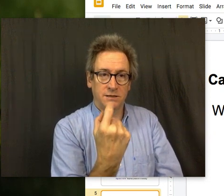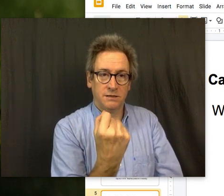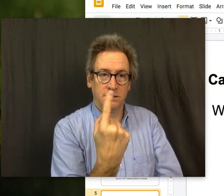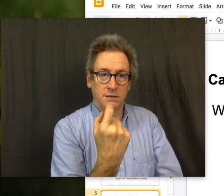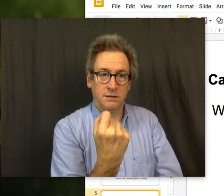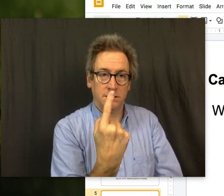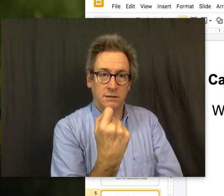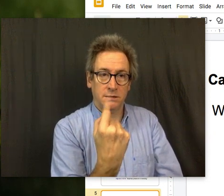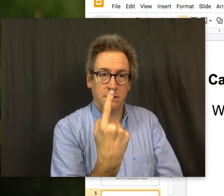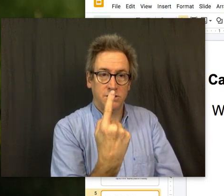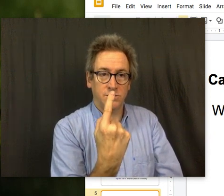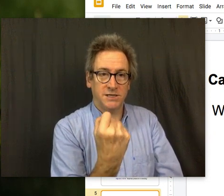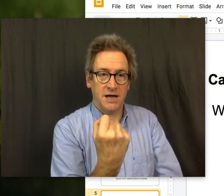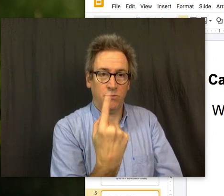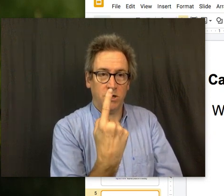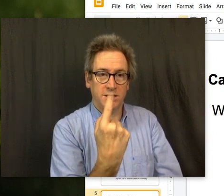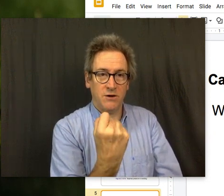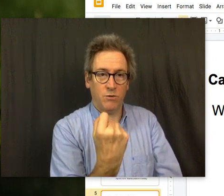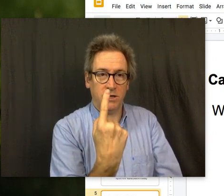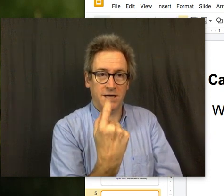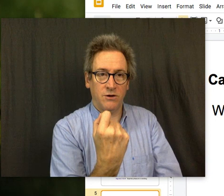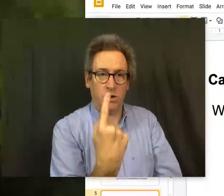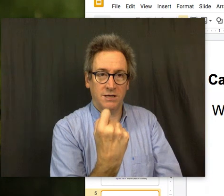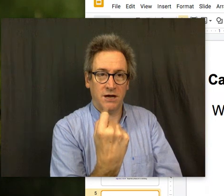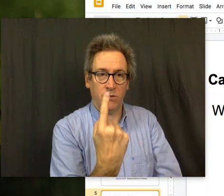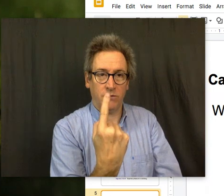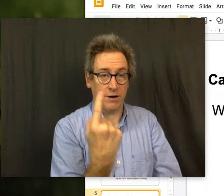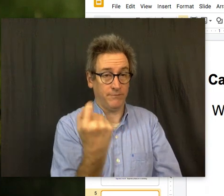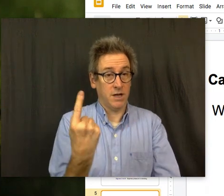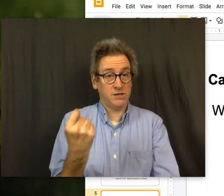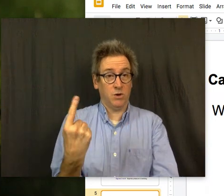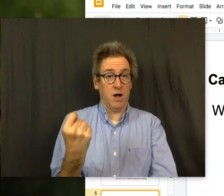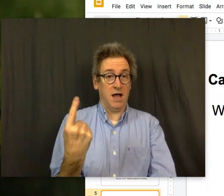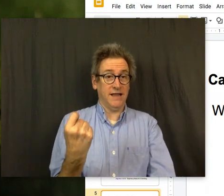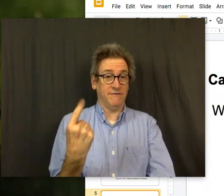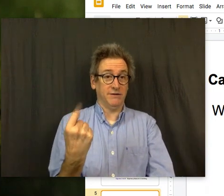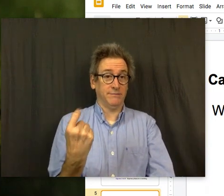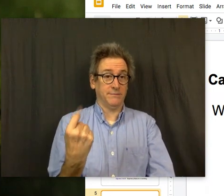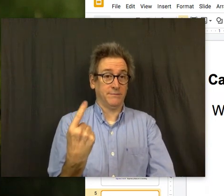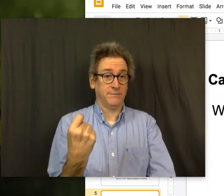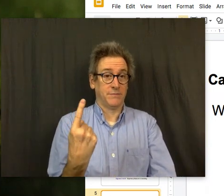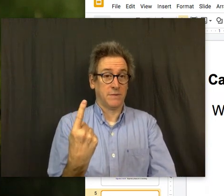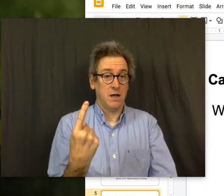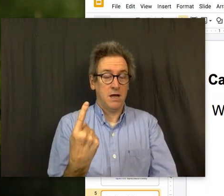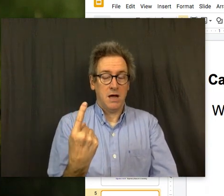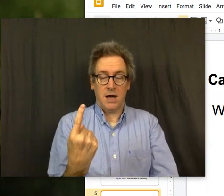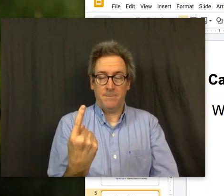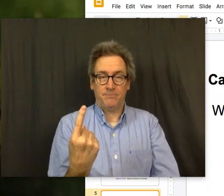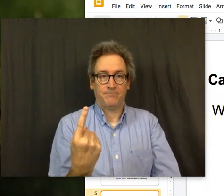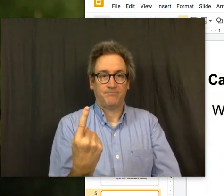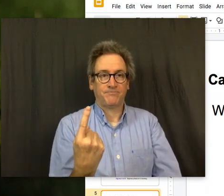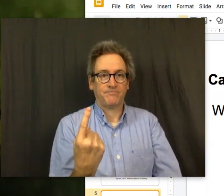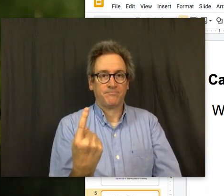this. So it's 10, 1, 10, 1, 10, 1, 10, 1, right? So 11.